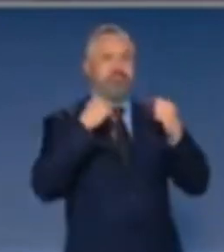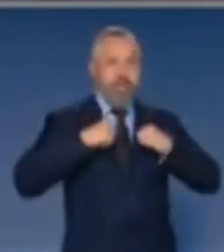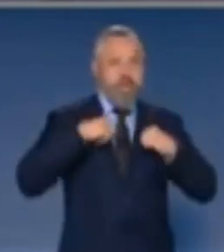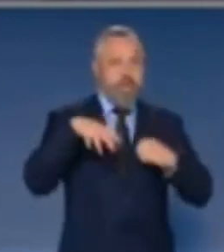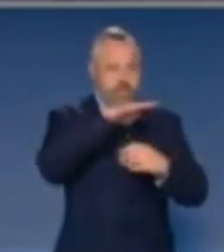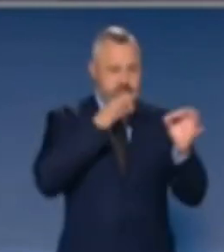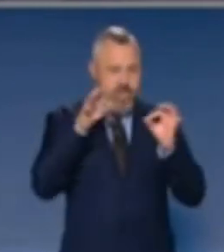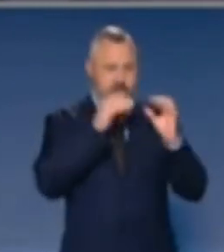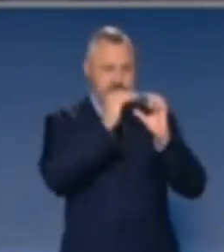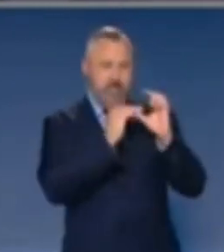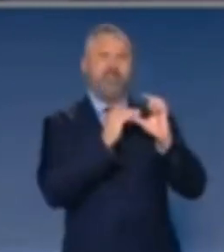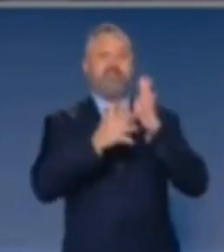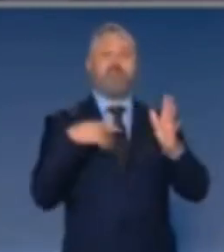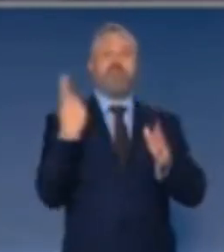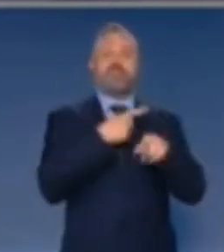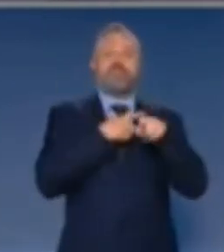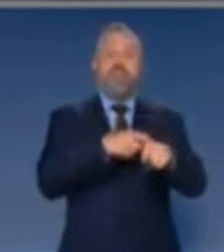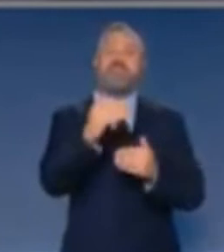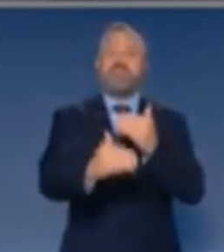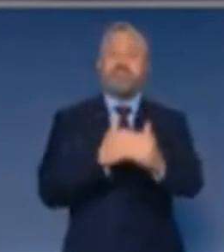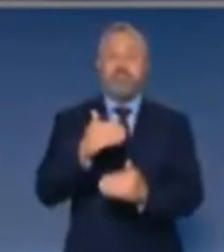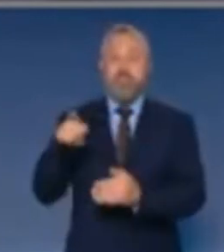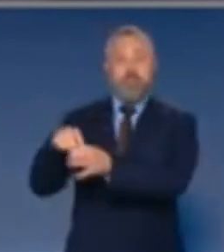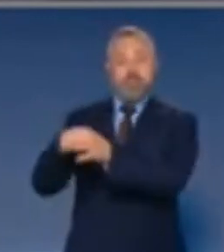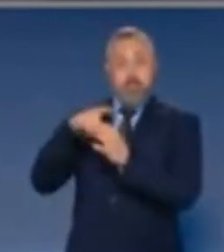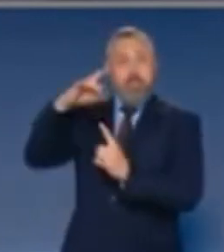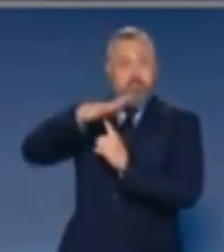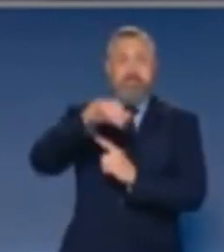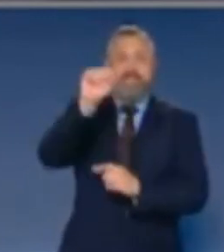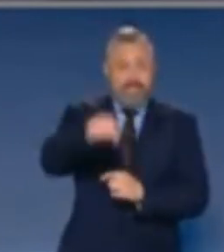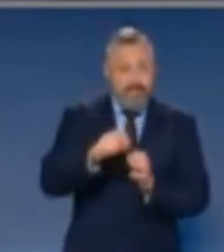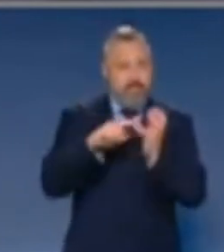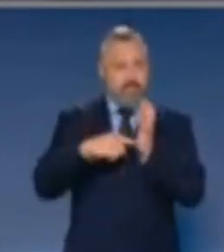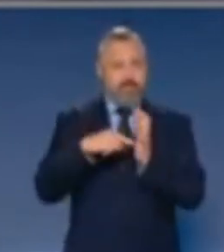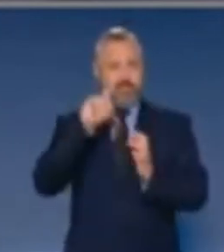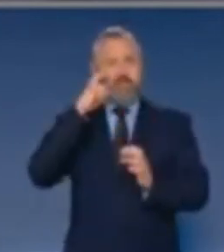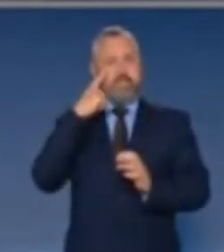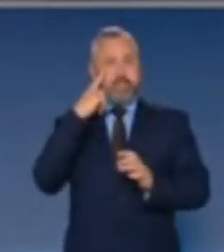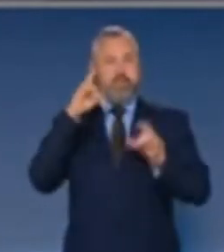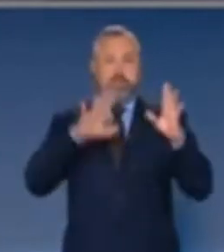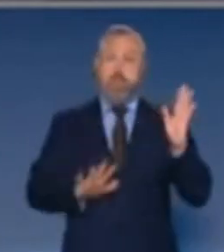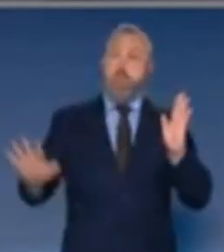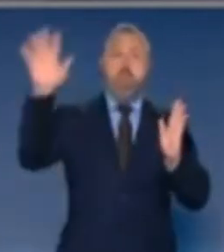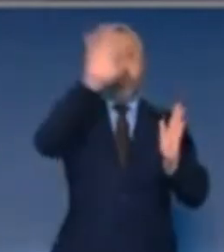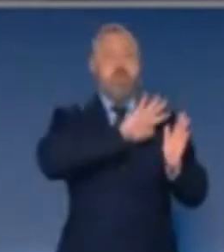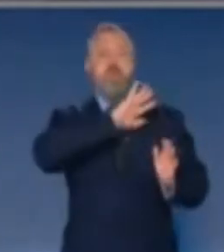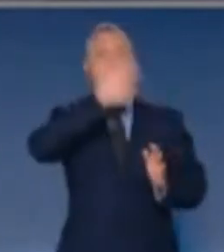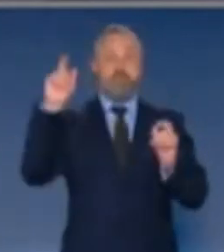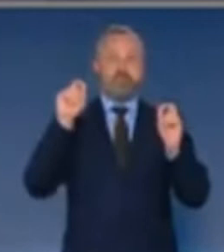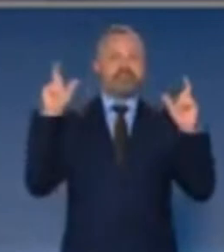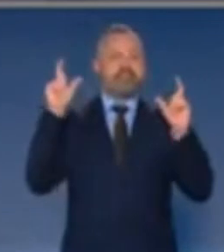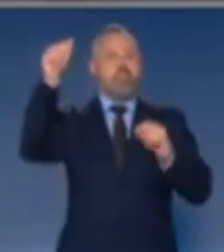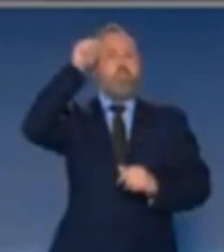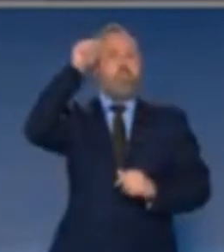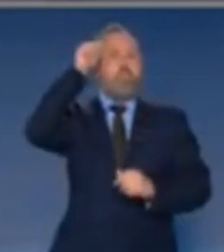but what we'll see is that the entire country is aware. Fortunately, no harm.